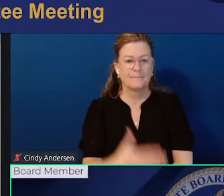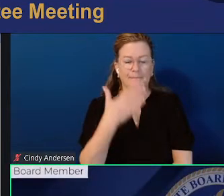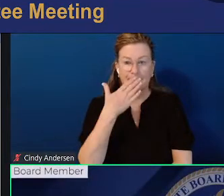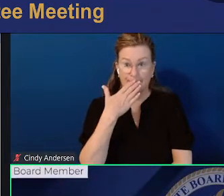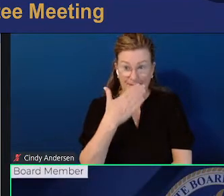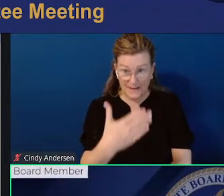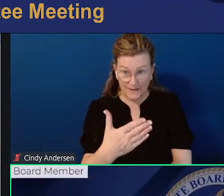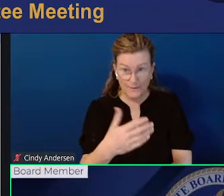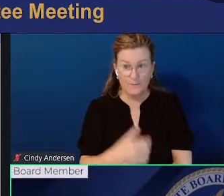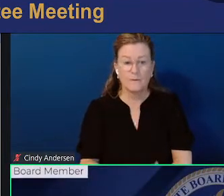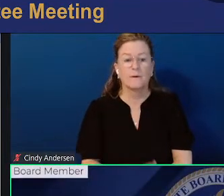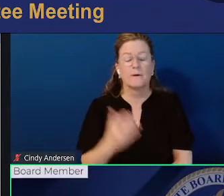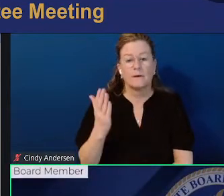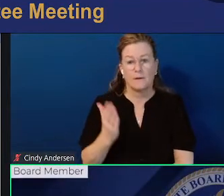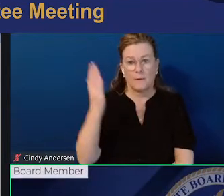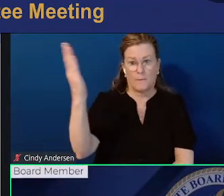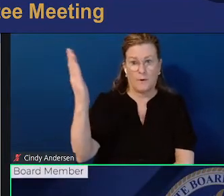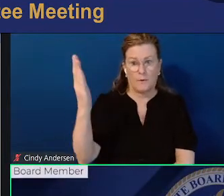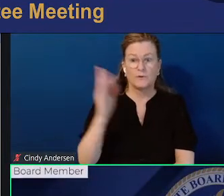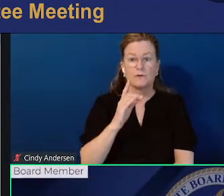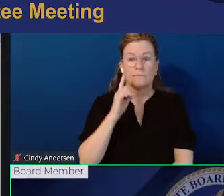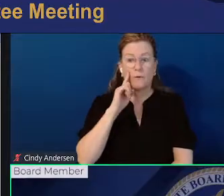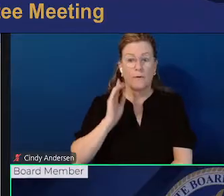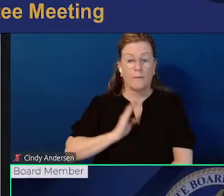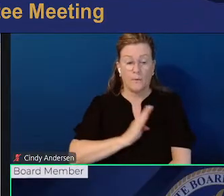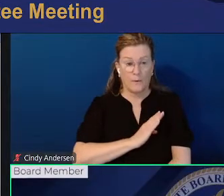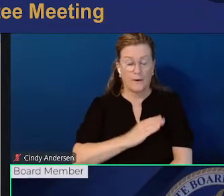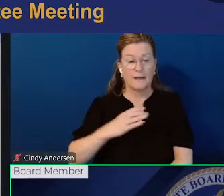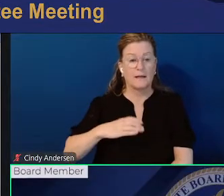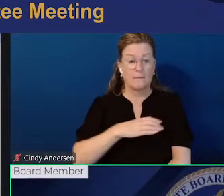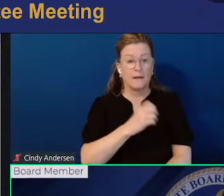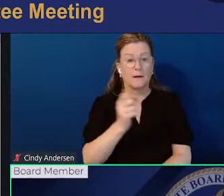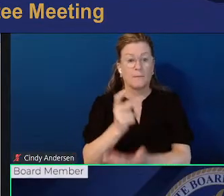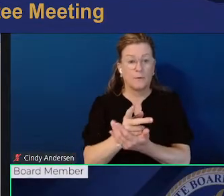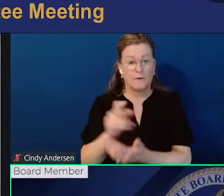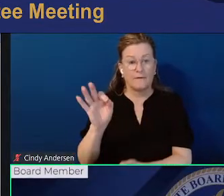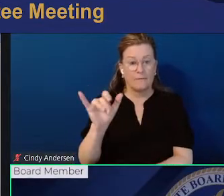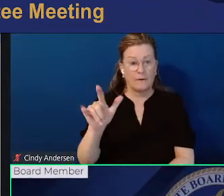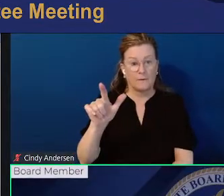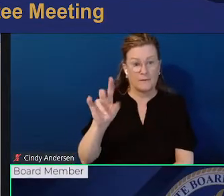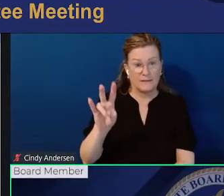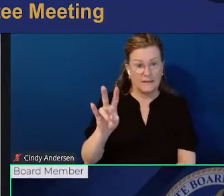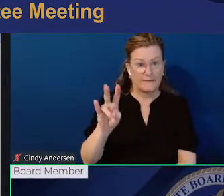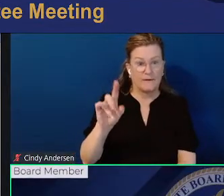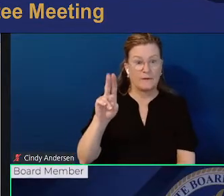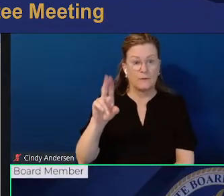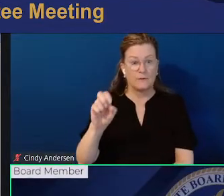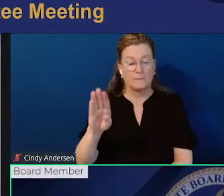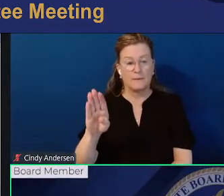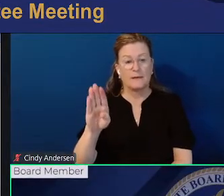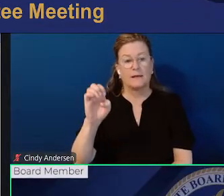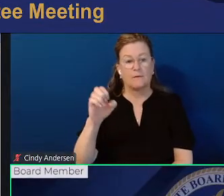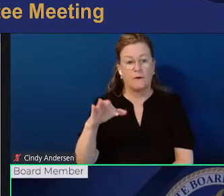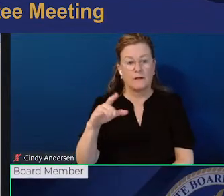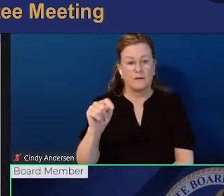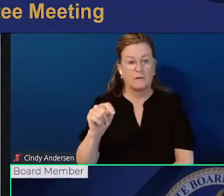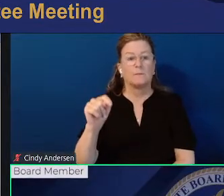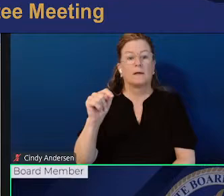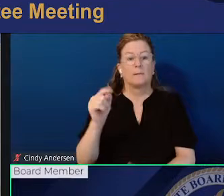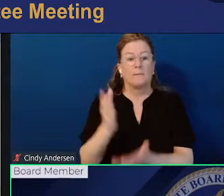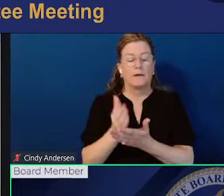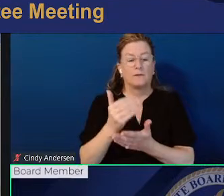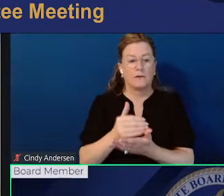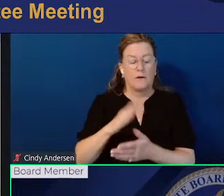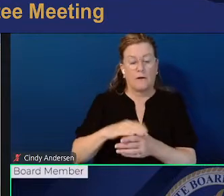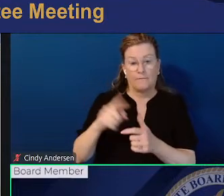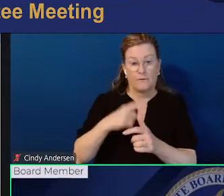Thank you. The motion for the board is the committee approve the fiscal year 27 USB enrichment budget on first reading and forward to the